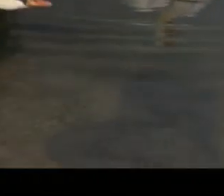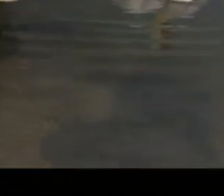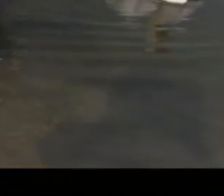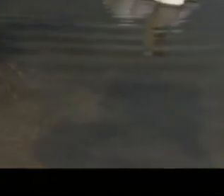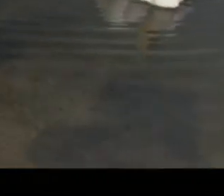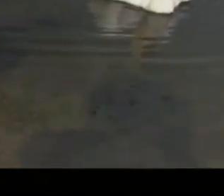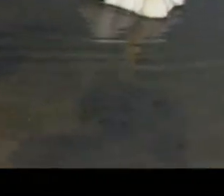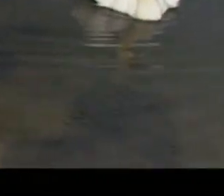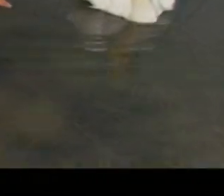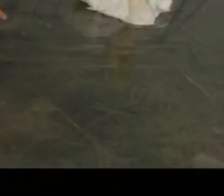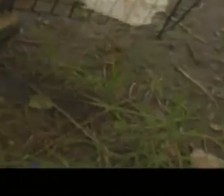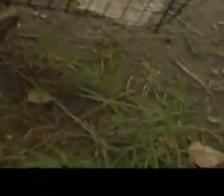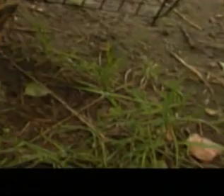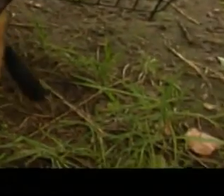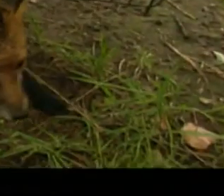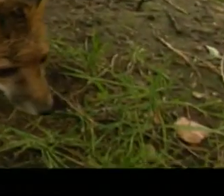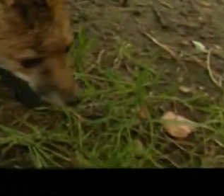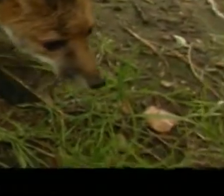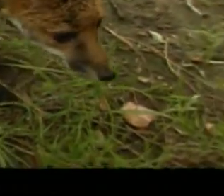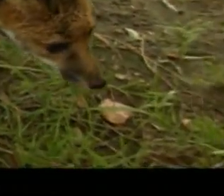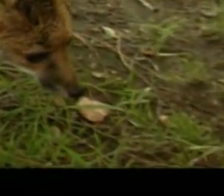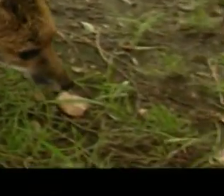I'll set you free. Set you free.